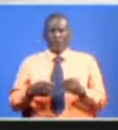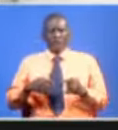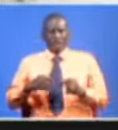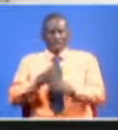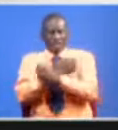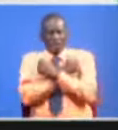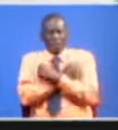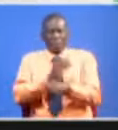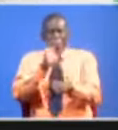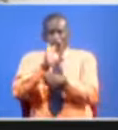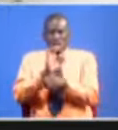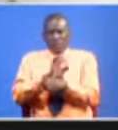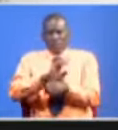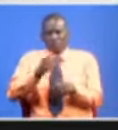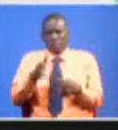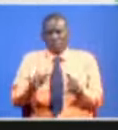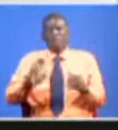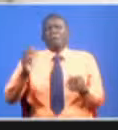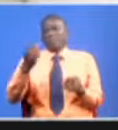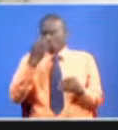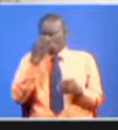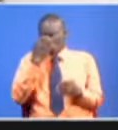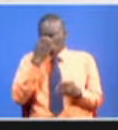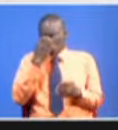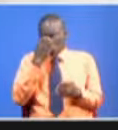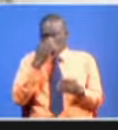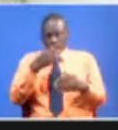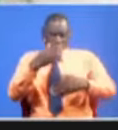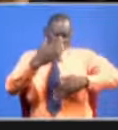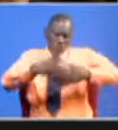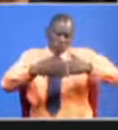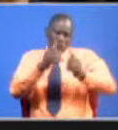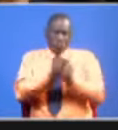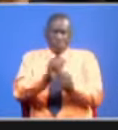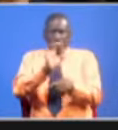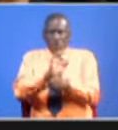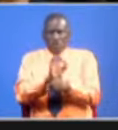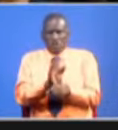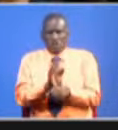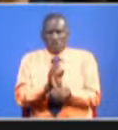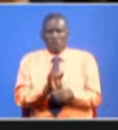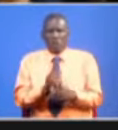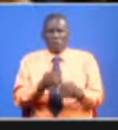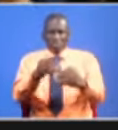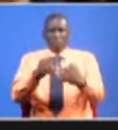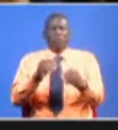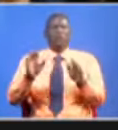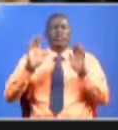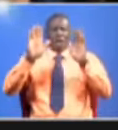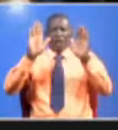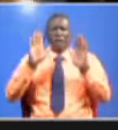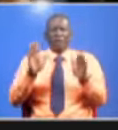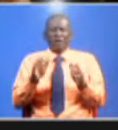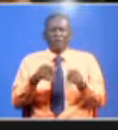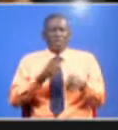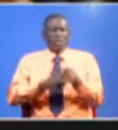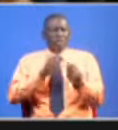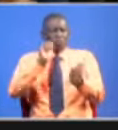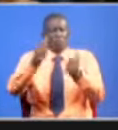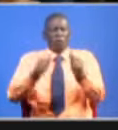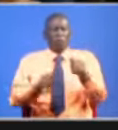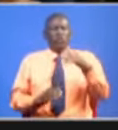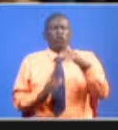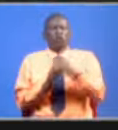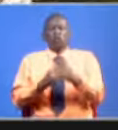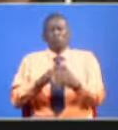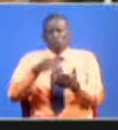vice versa, President William Ruto's rapport with the church ran parallel to his campaigns while contesting for the highest seat in the